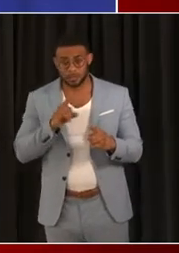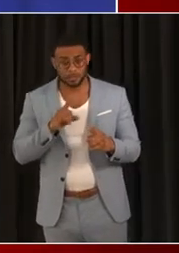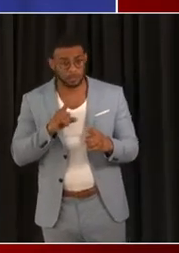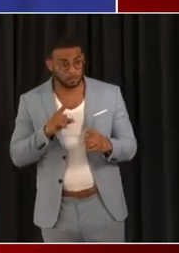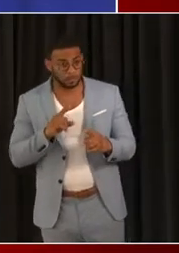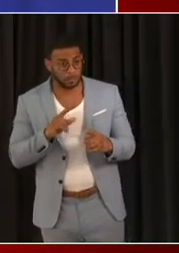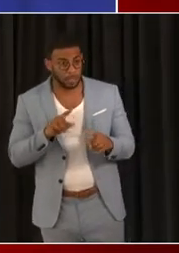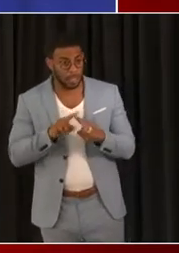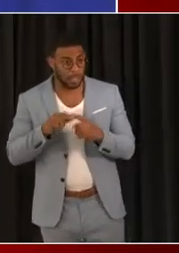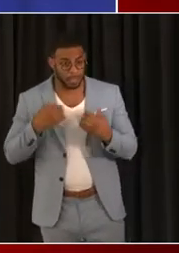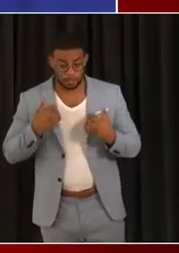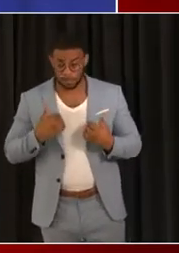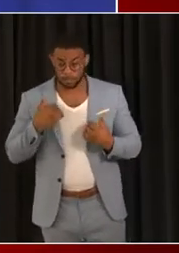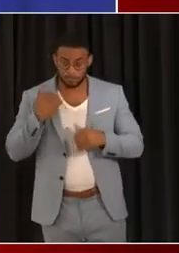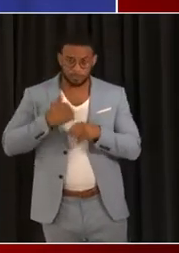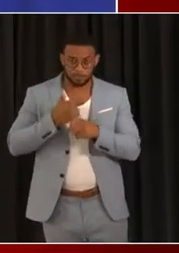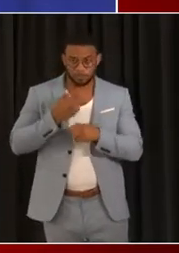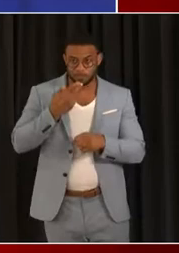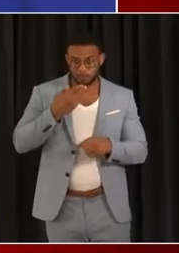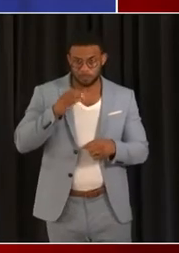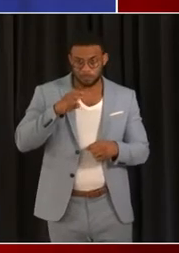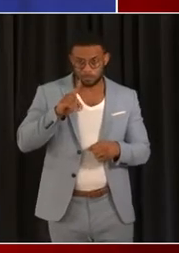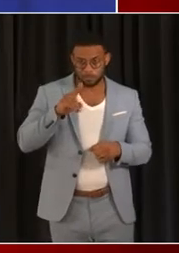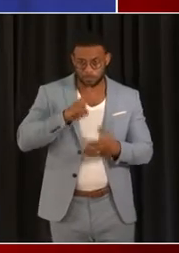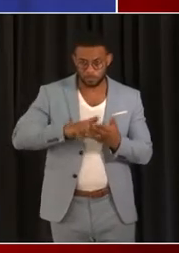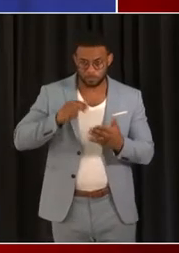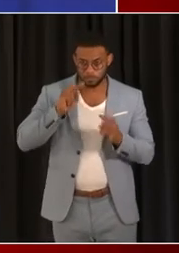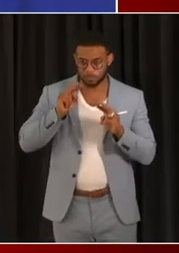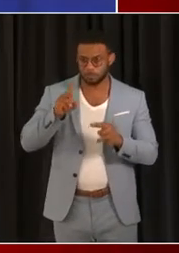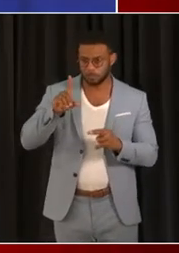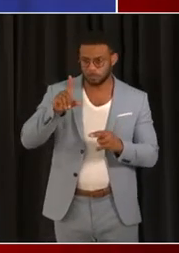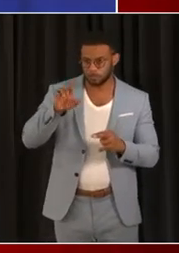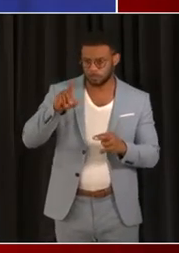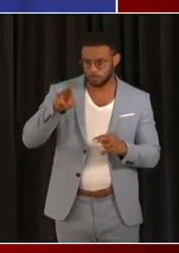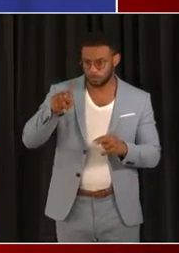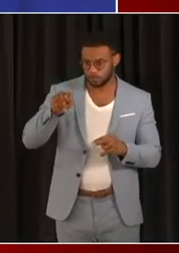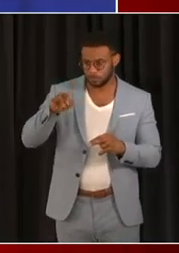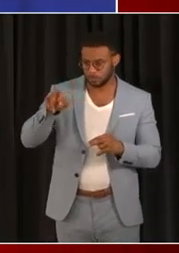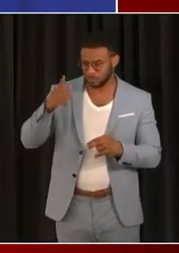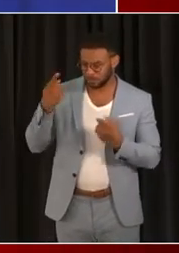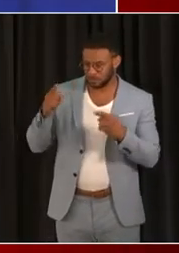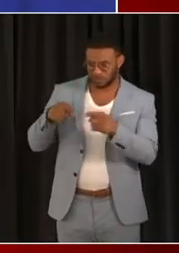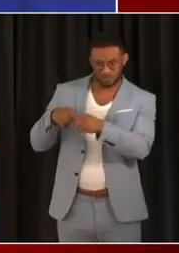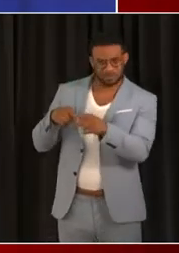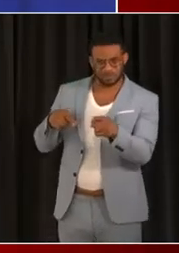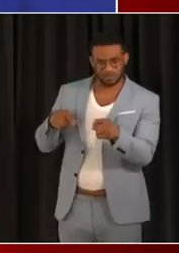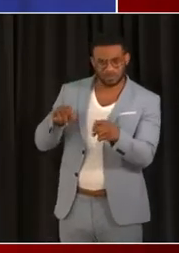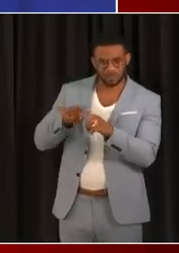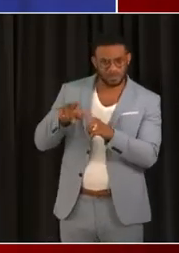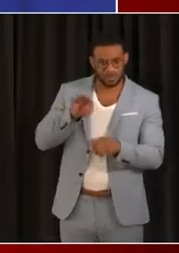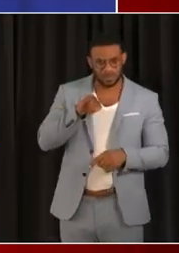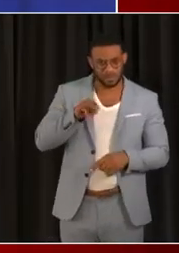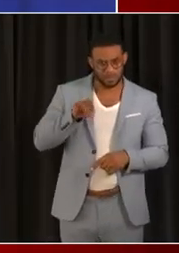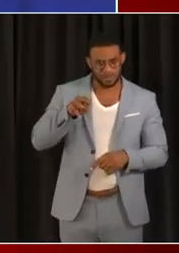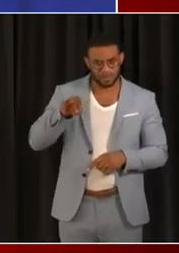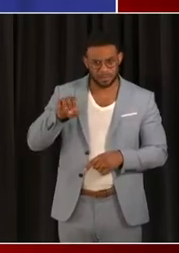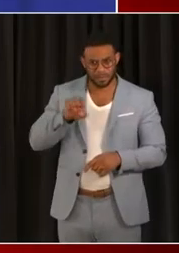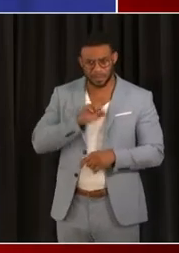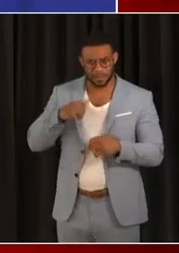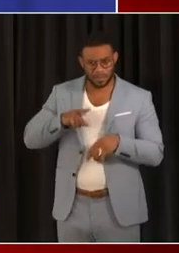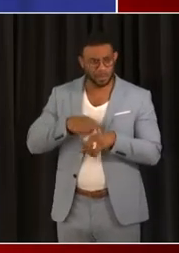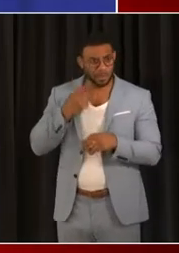they are. As an alumna of Howard University, and I look at LaDroit Park and what has occurred in LaDroit Park, and as a Fannie Mae exec